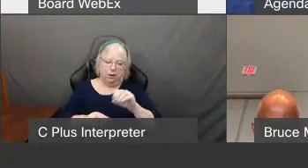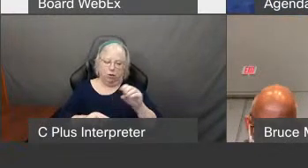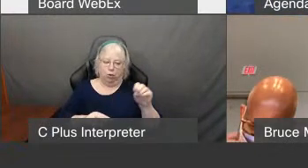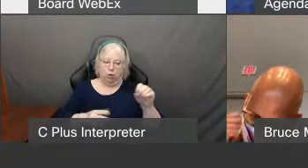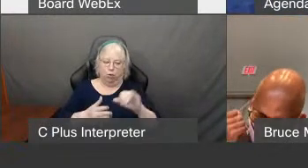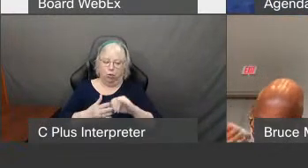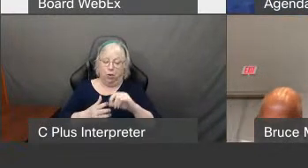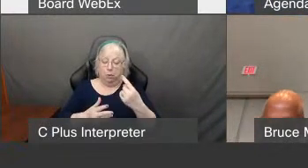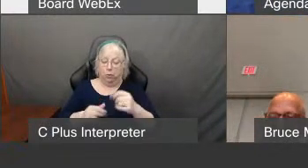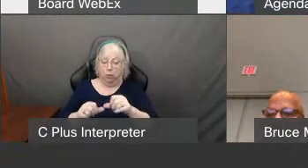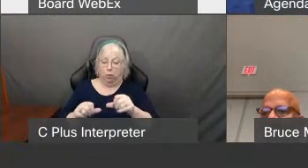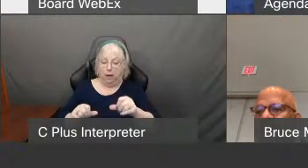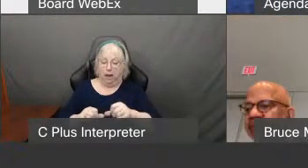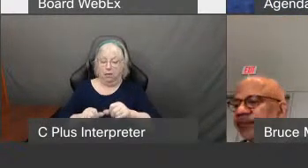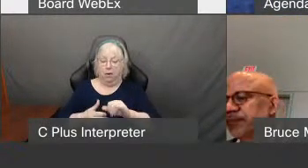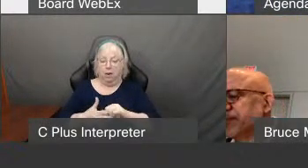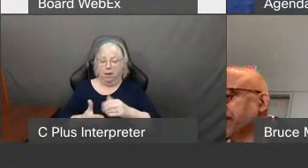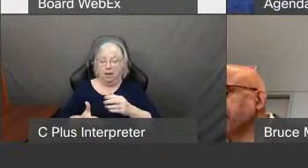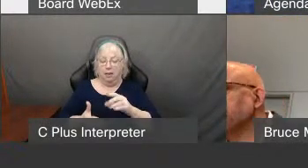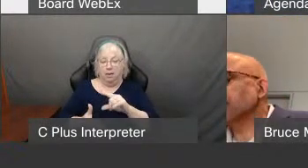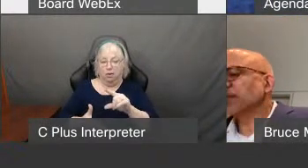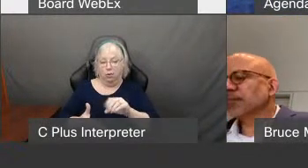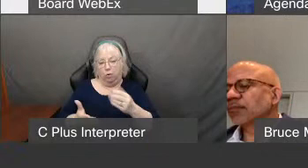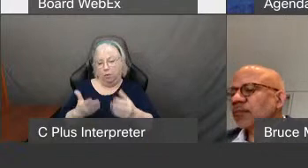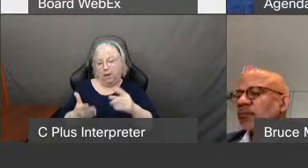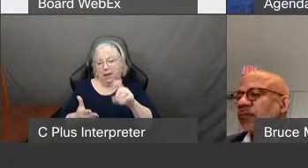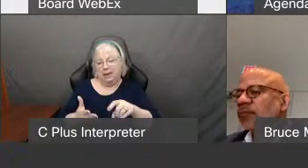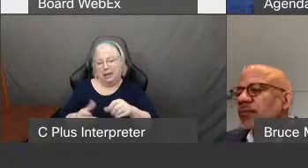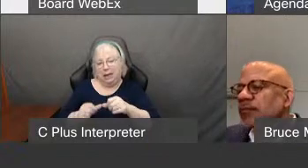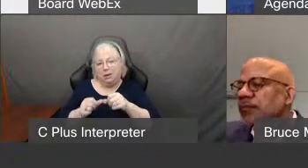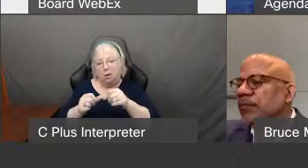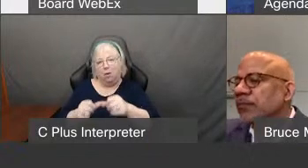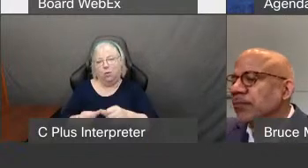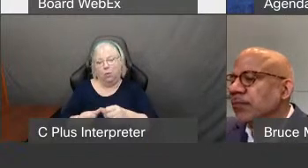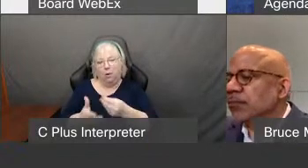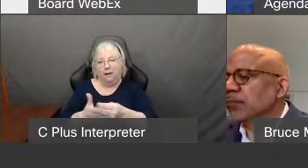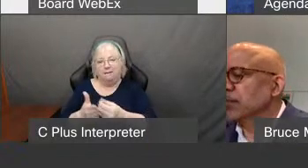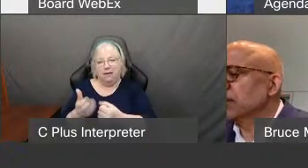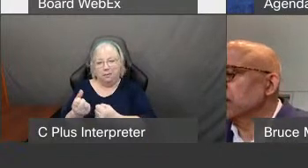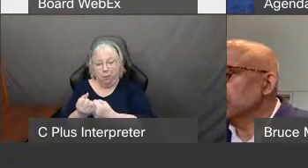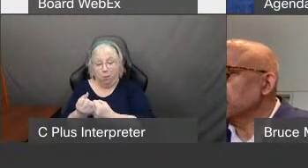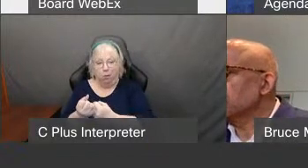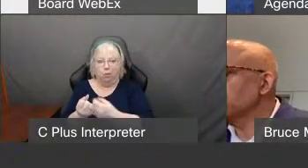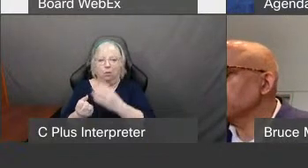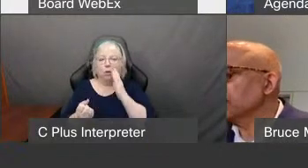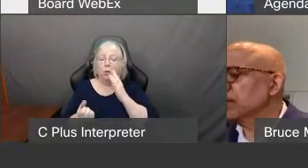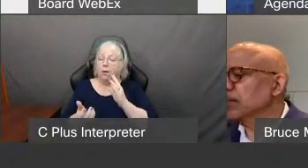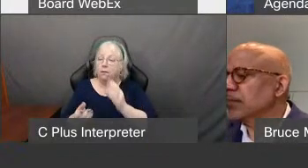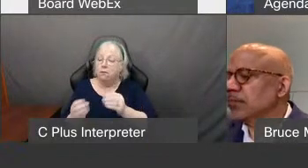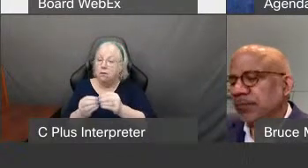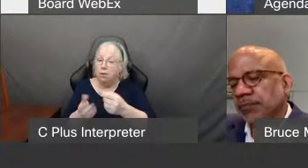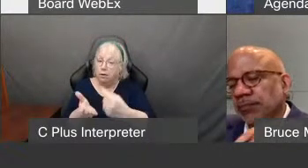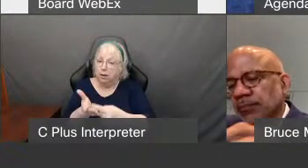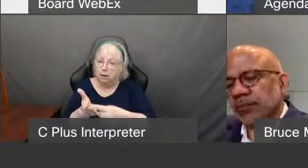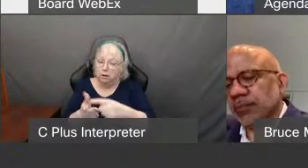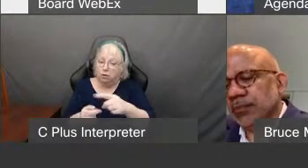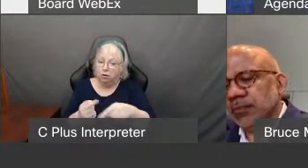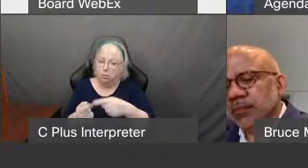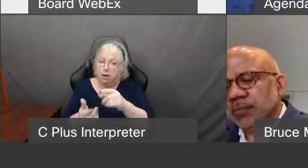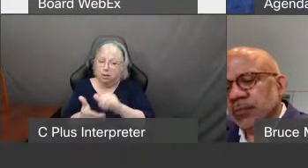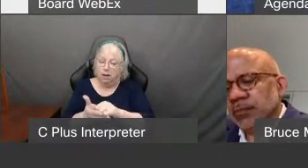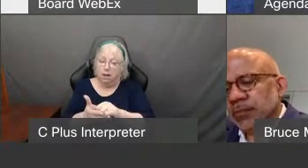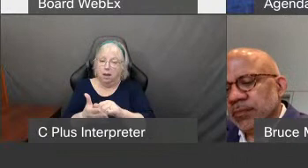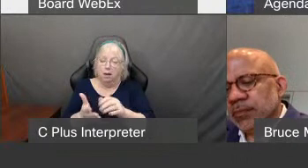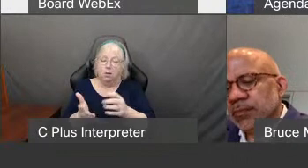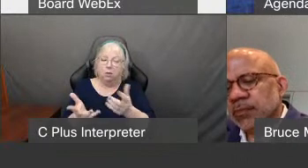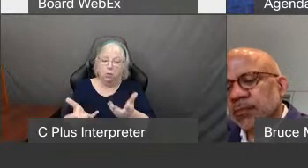where they might need that ongoing support. So would further discussion about that